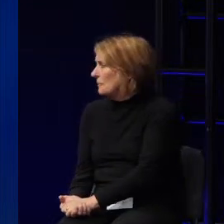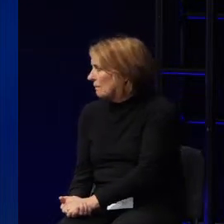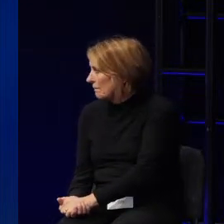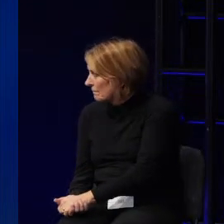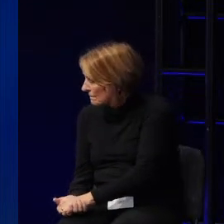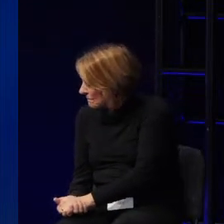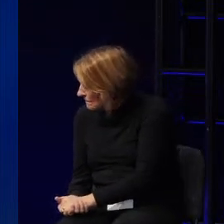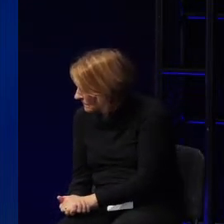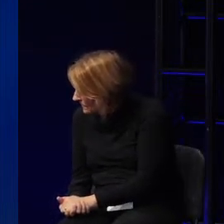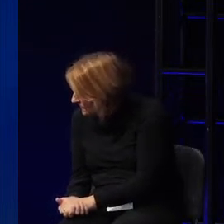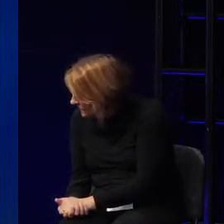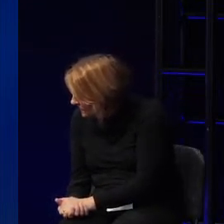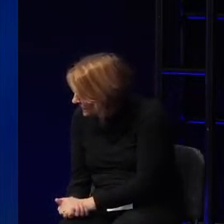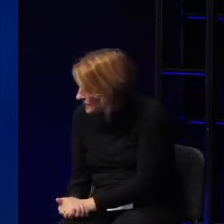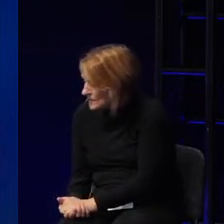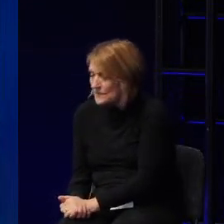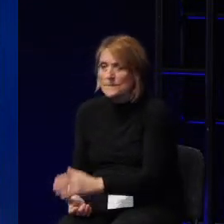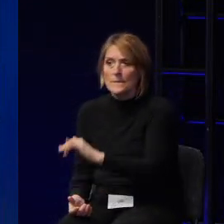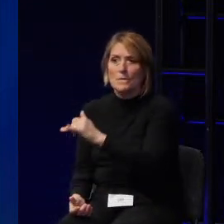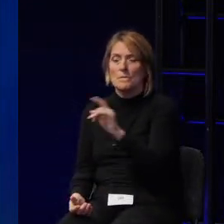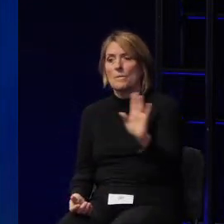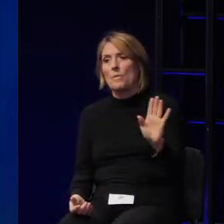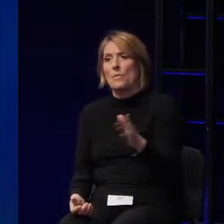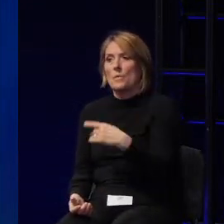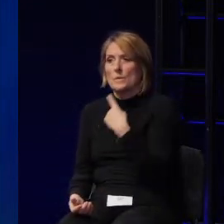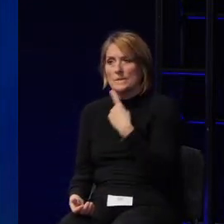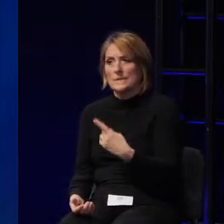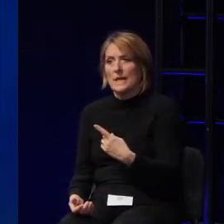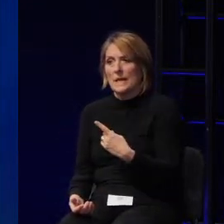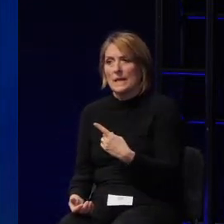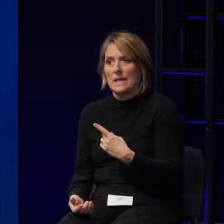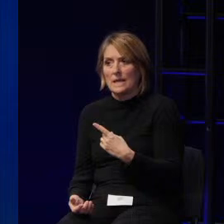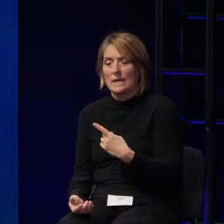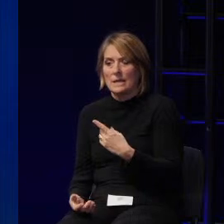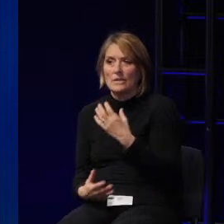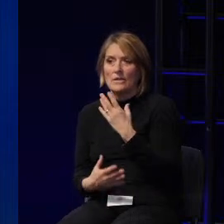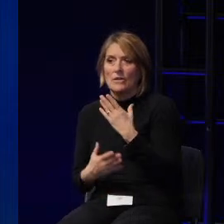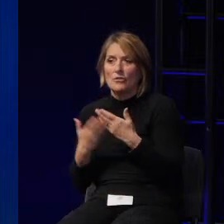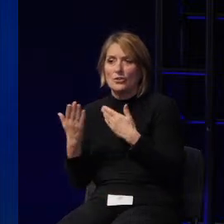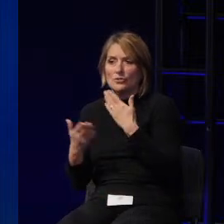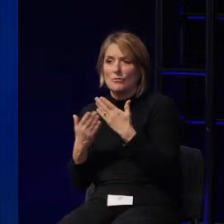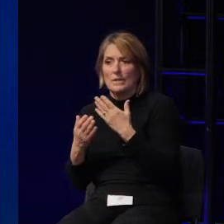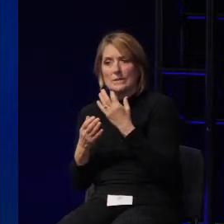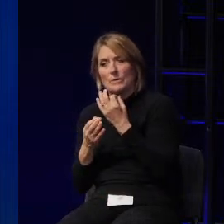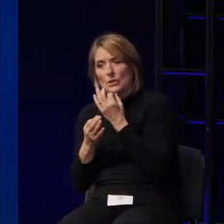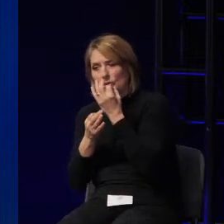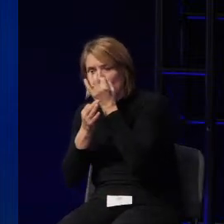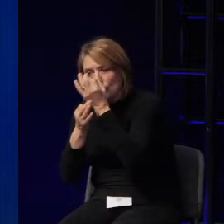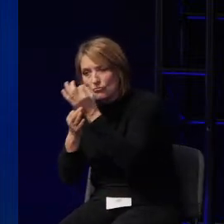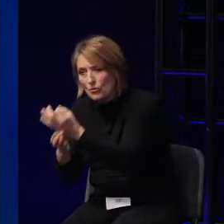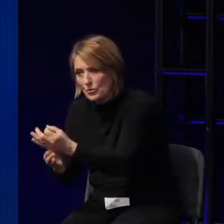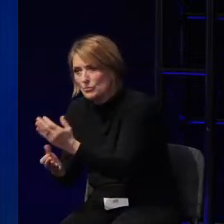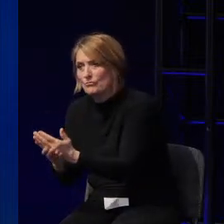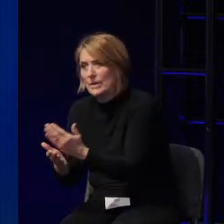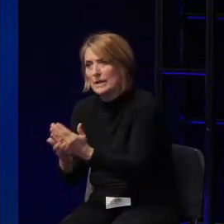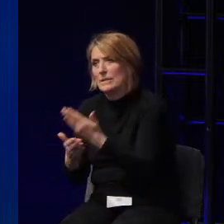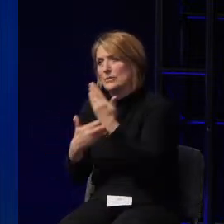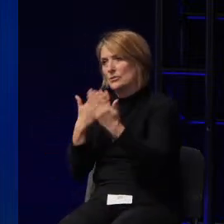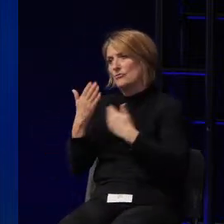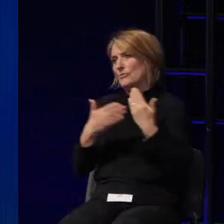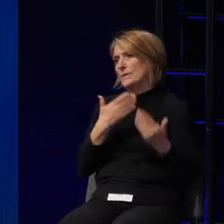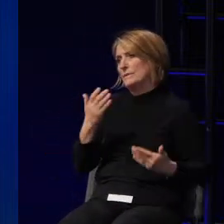no, I think that, probably all of us would say that the stories we're drawn to are kind of real stories. You know,